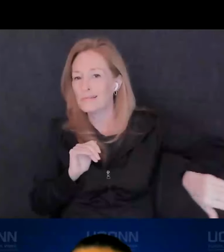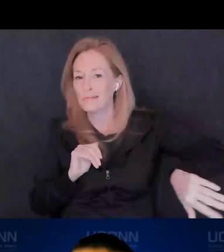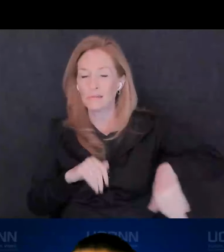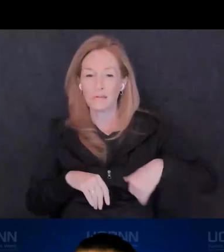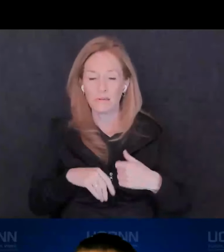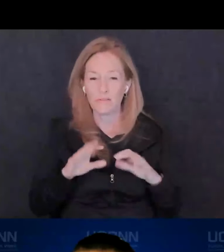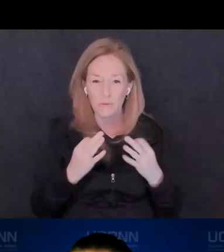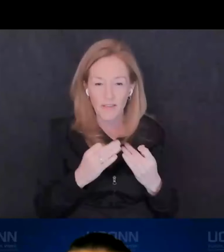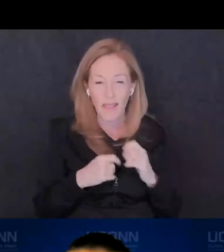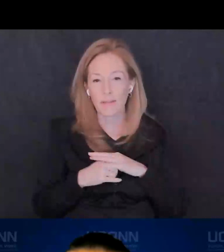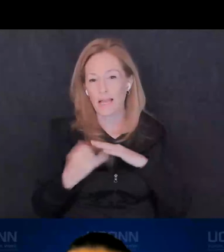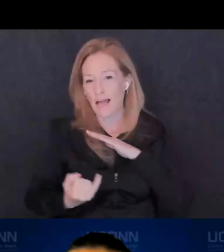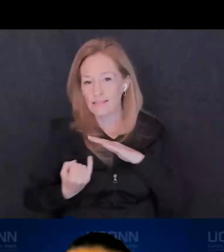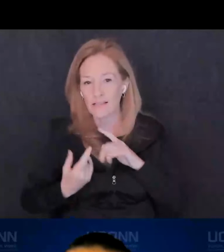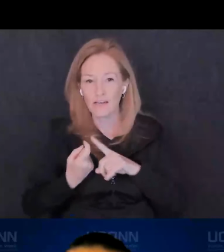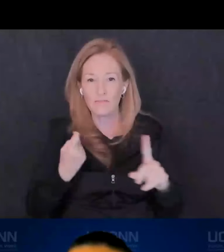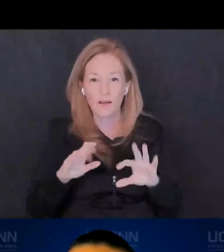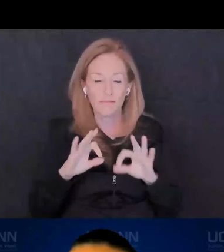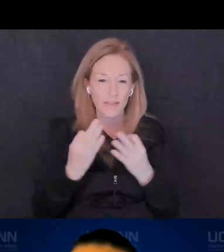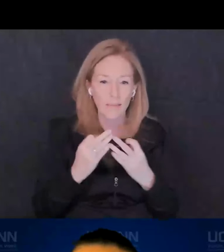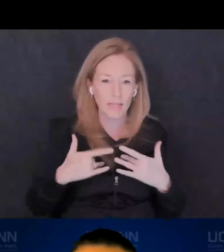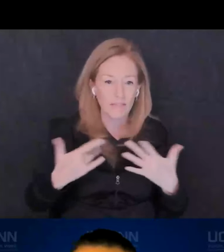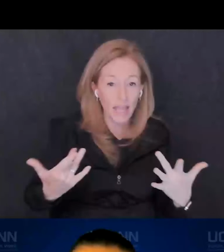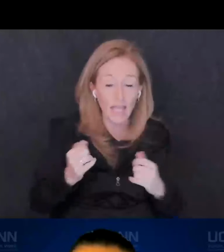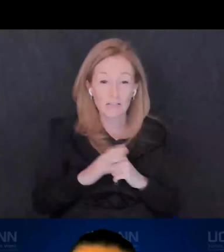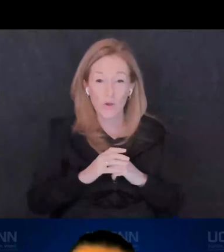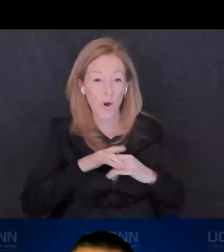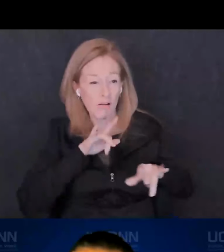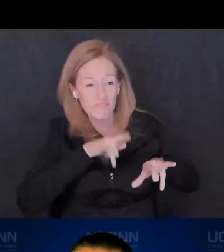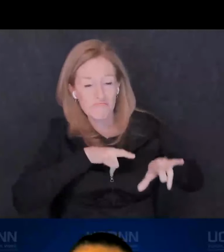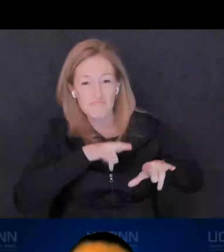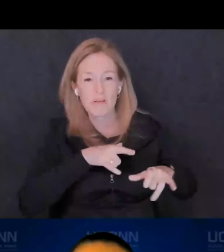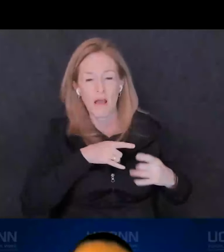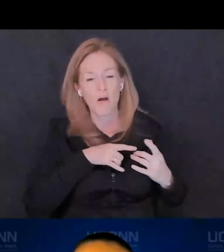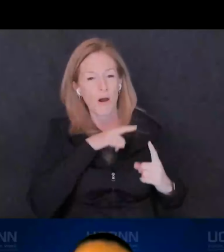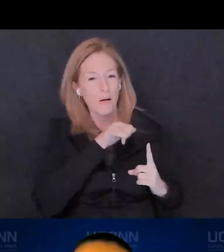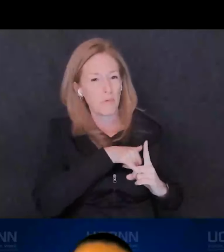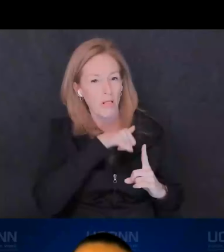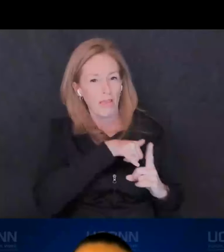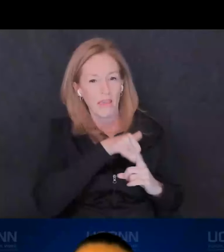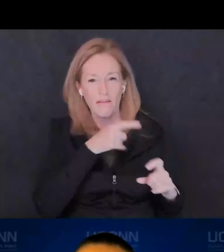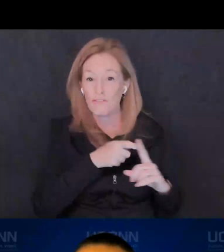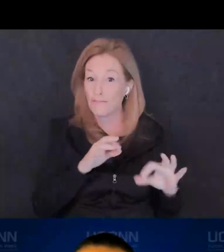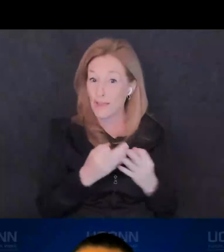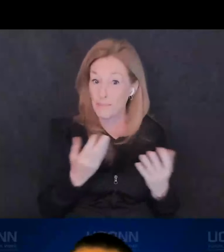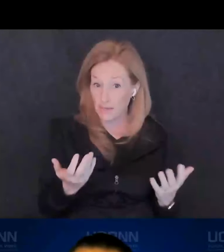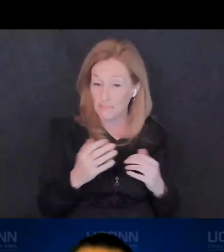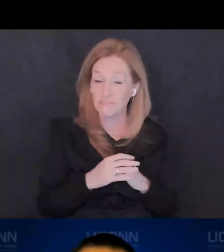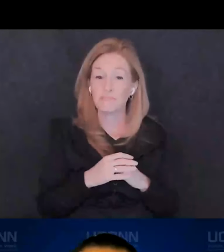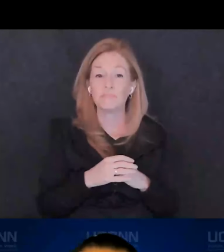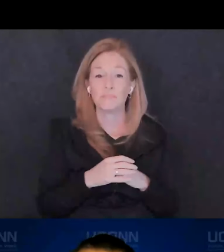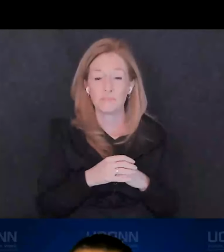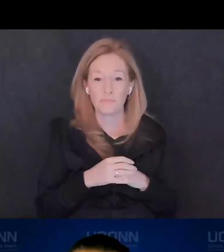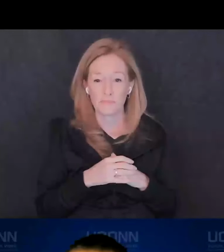family, isolated from family events, or even suffering harassment, bullying, or abuse from their family as it relates to